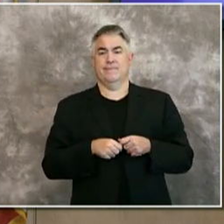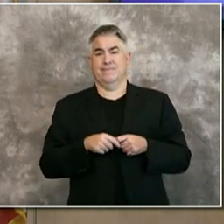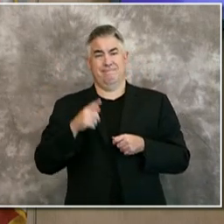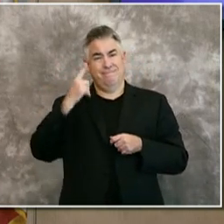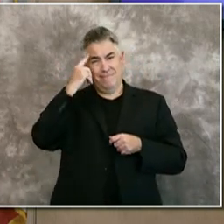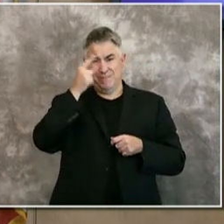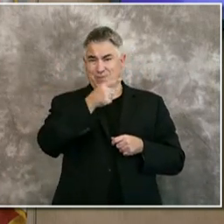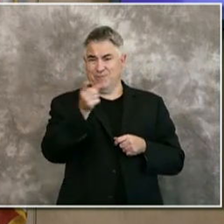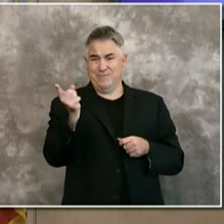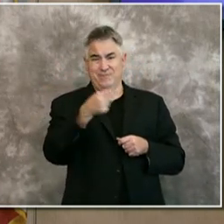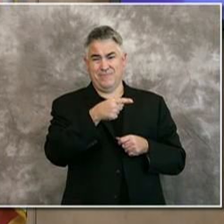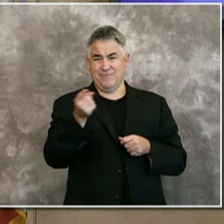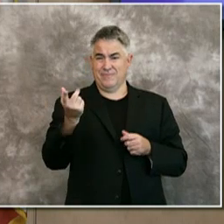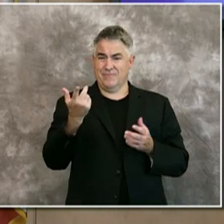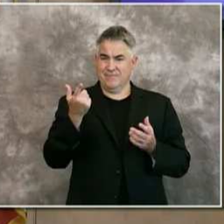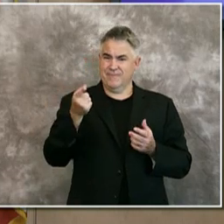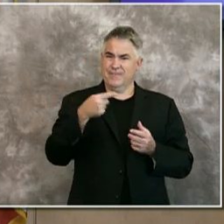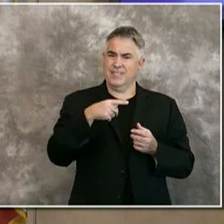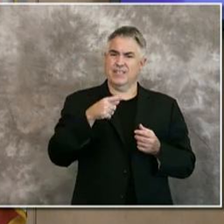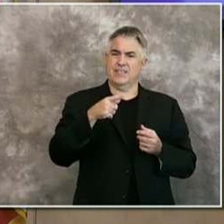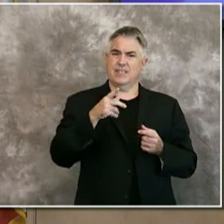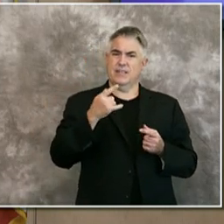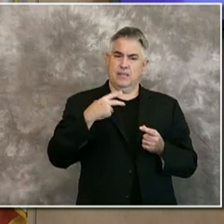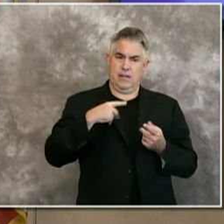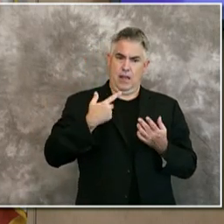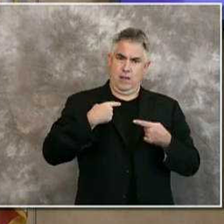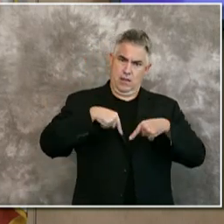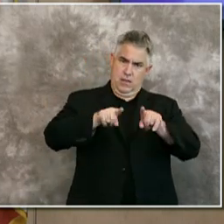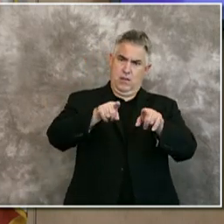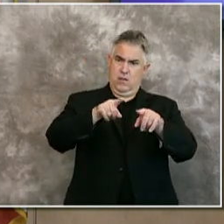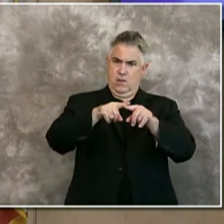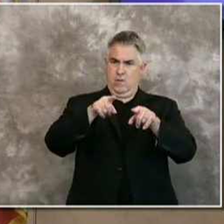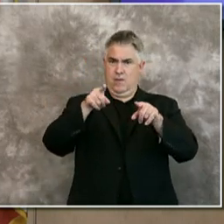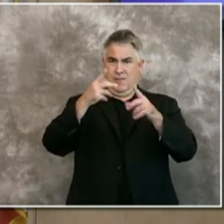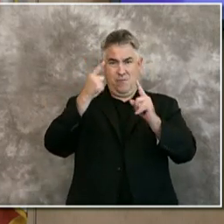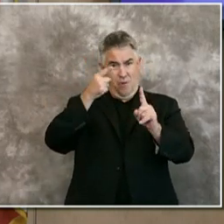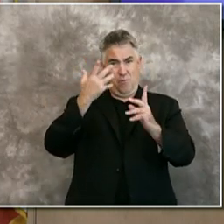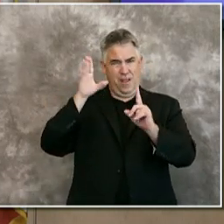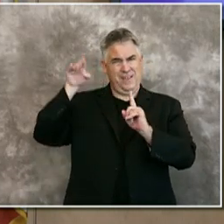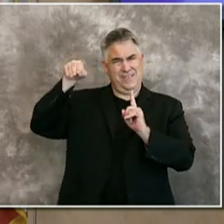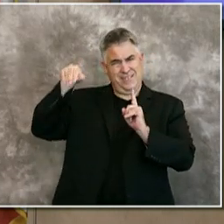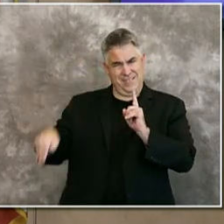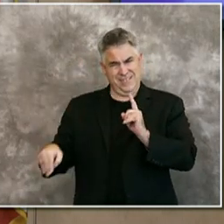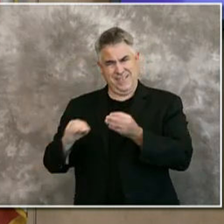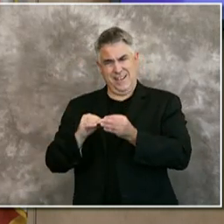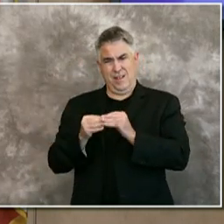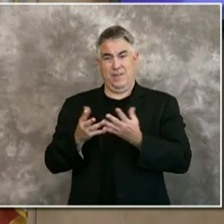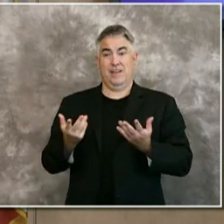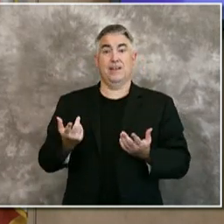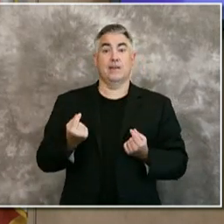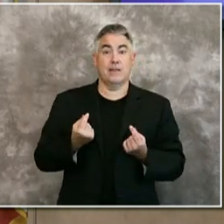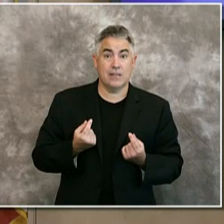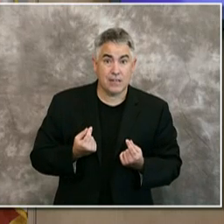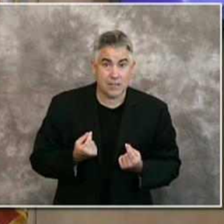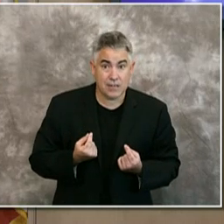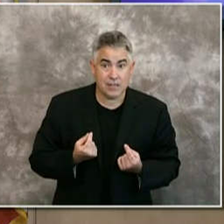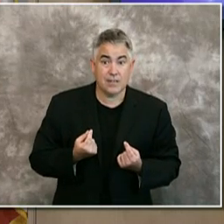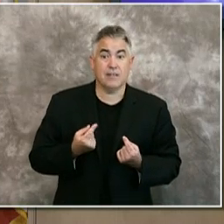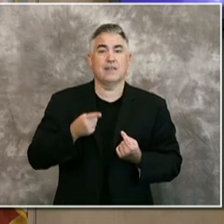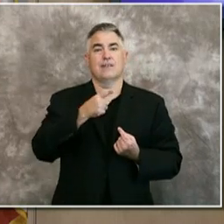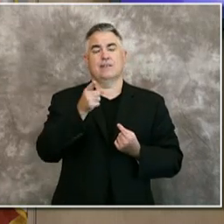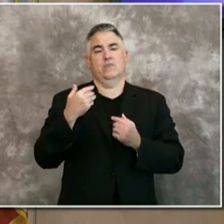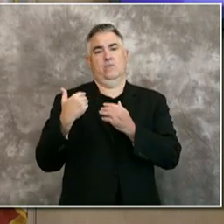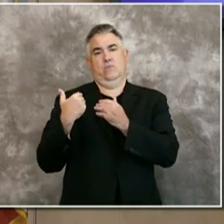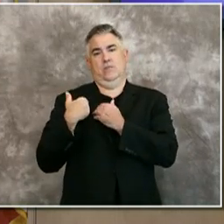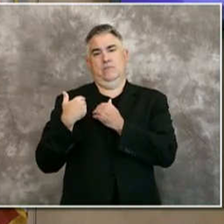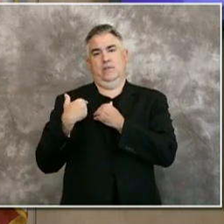this trend and this course through these rising case numbers. That begins with taking personal responsibility for wearing a